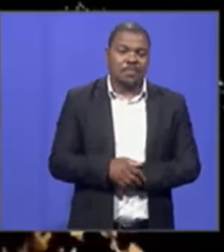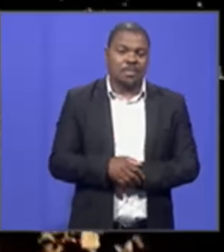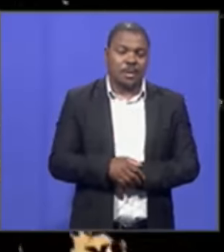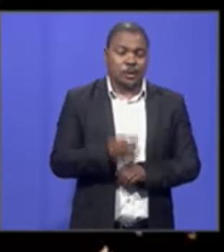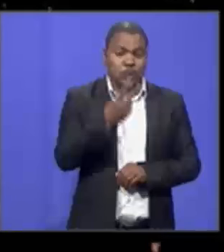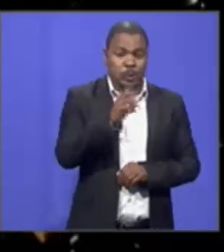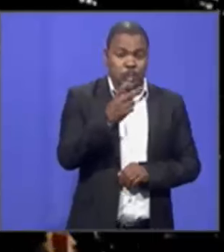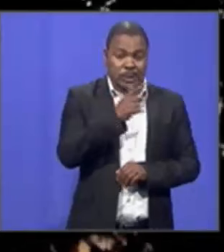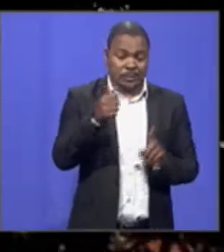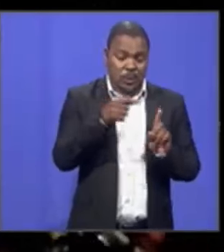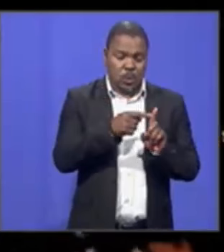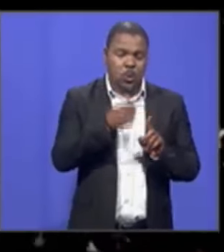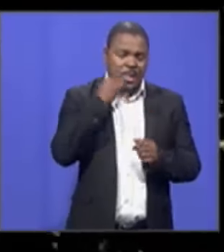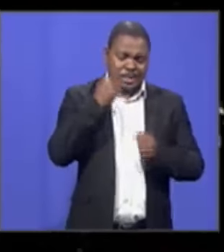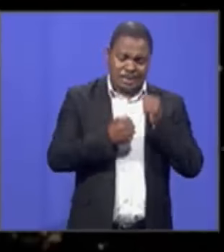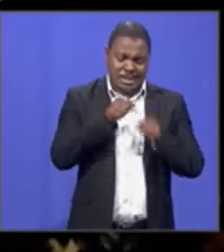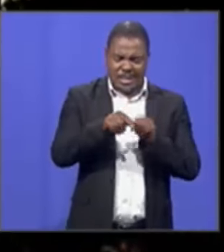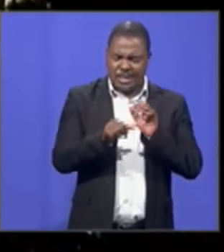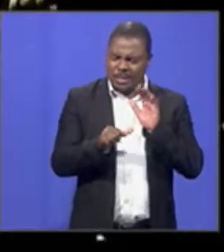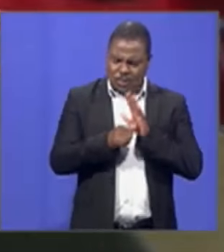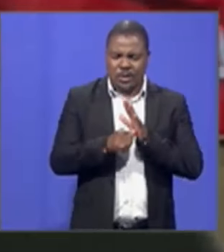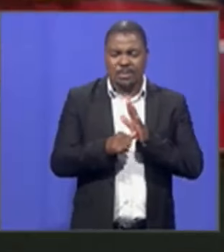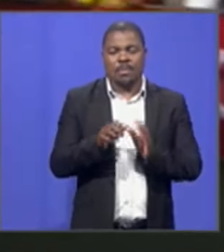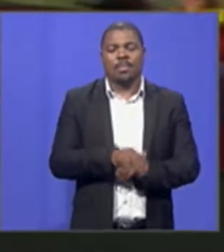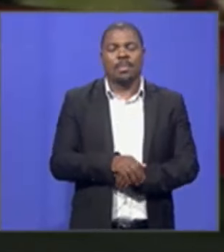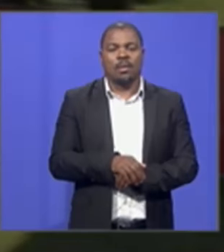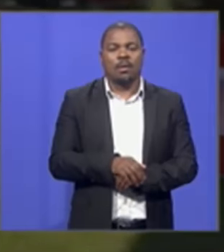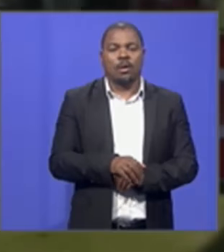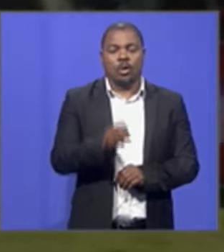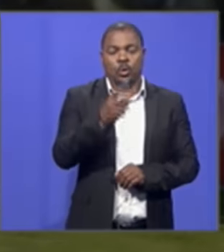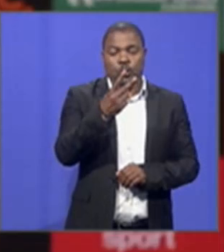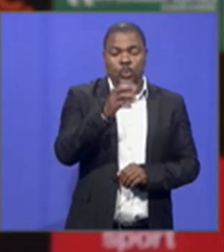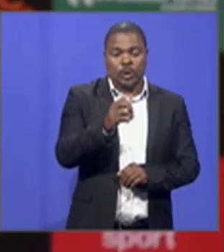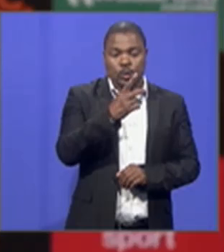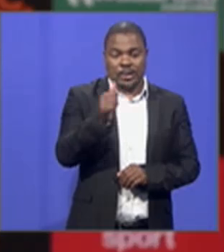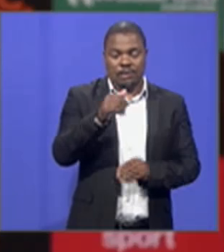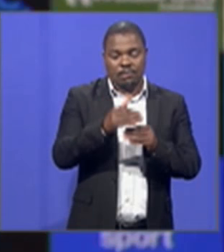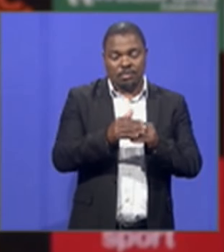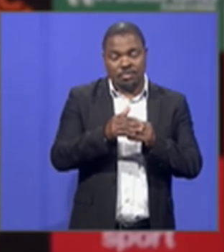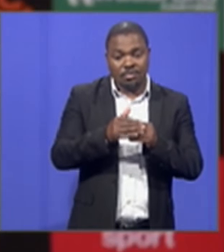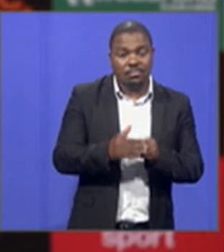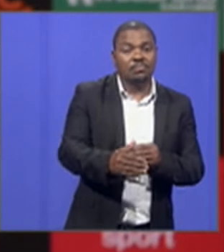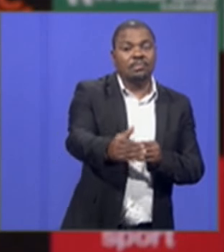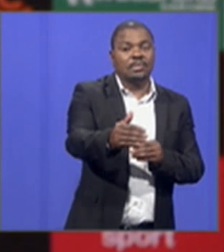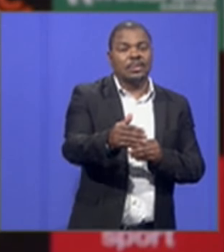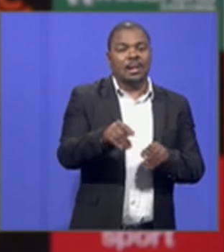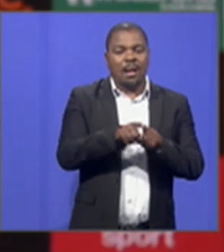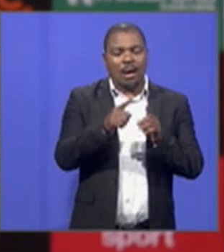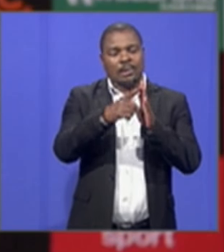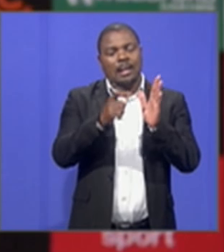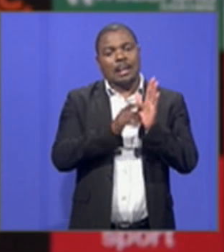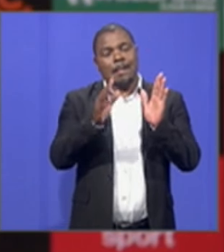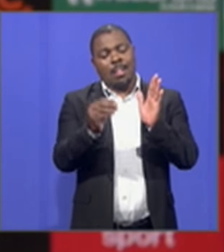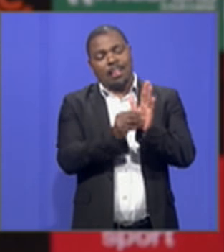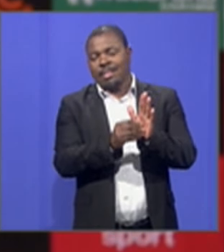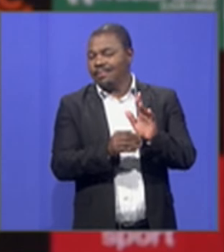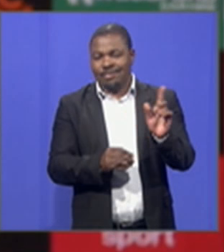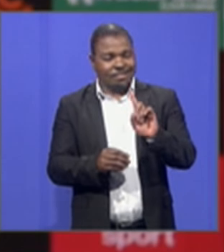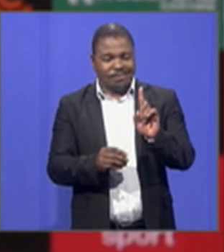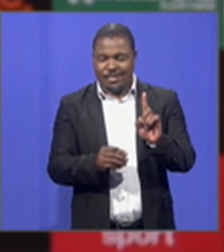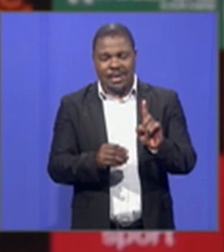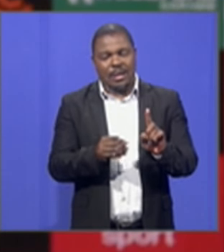2027 le bohlokwa kudu. The road to 2027 and beyond is about more than a date on a calendar. It's about